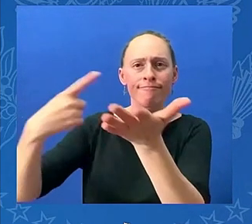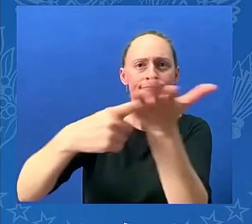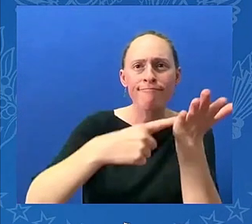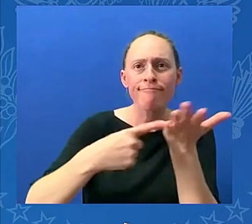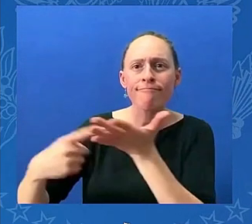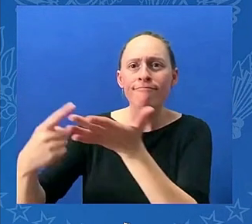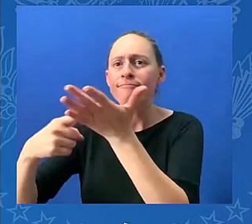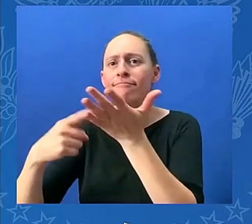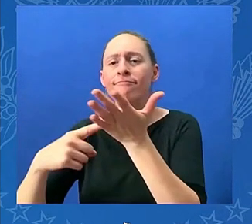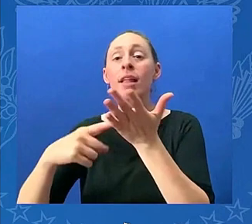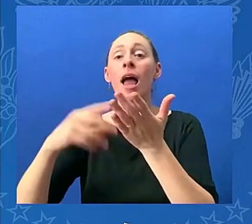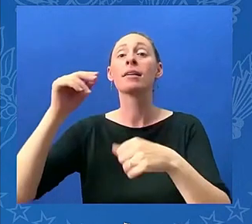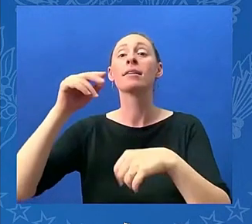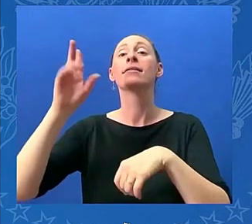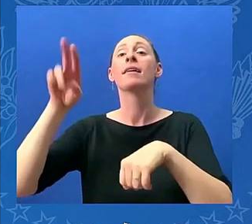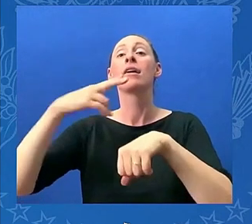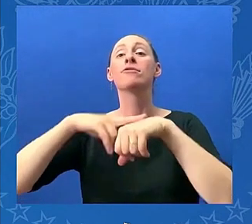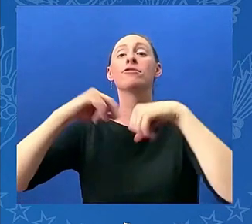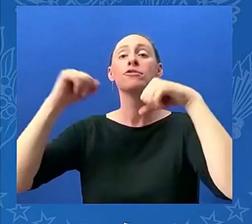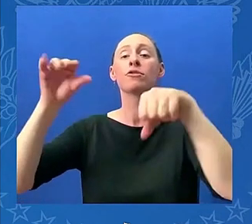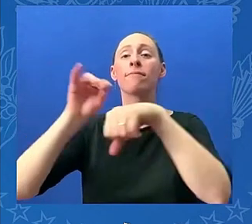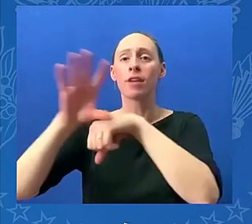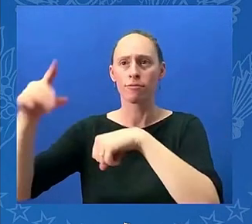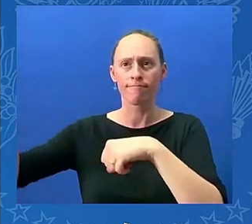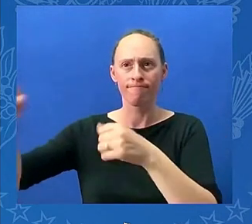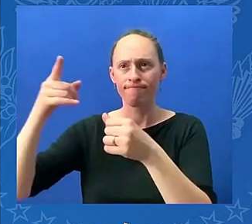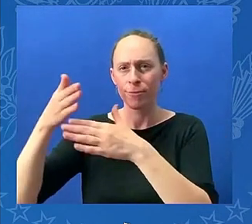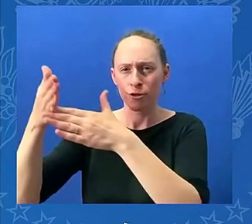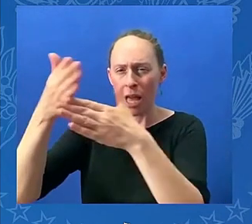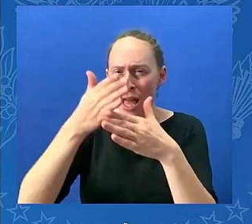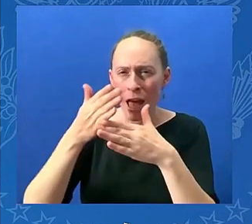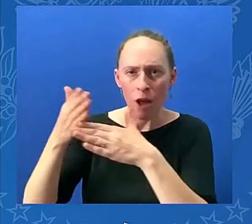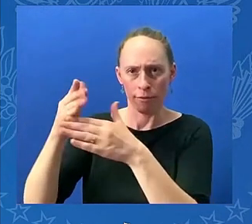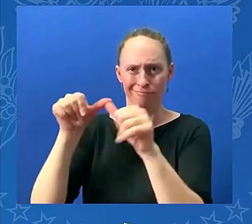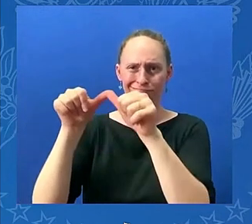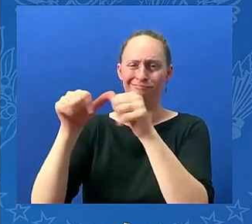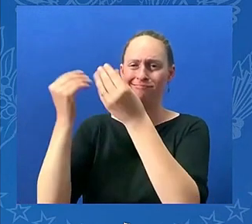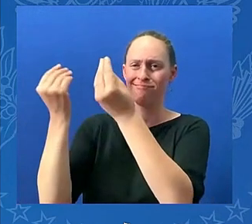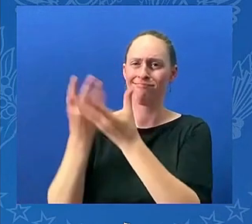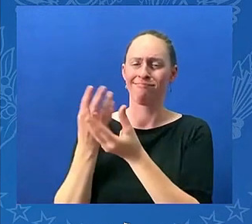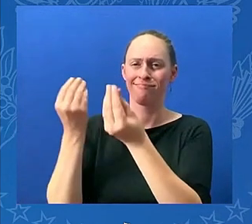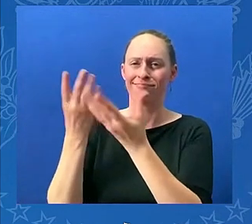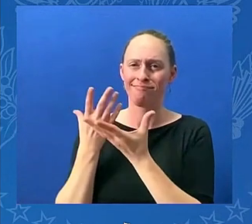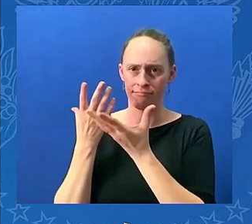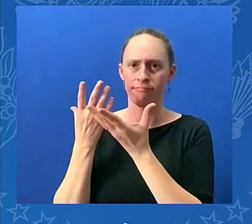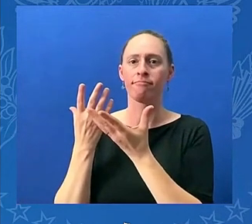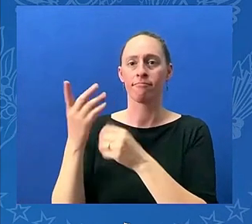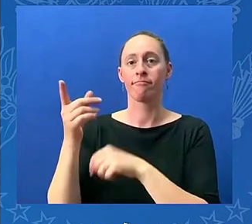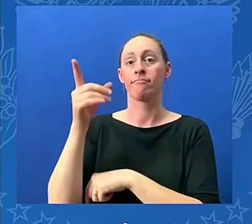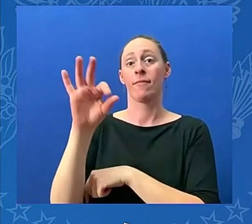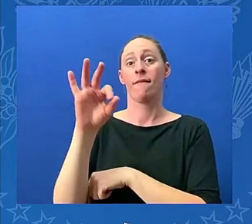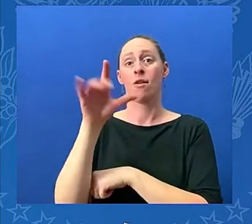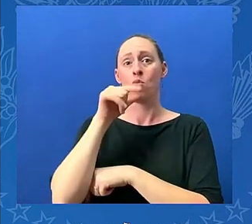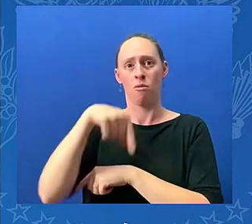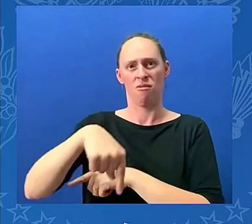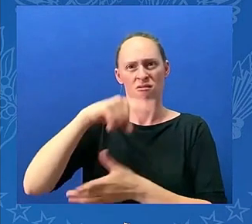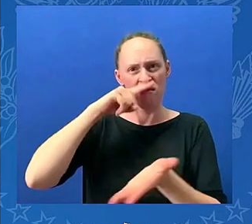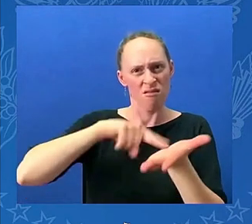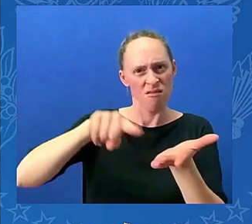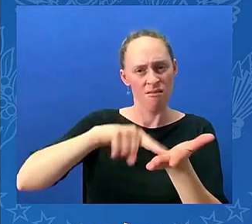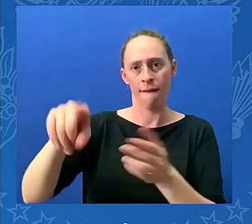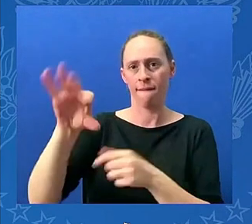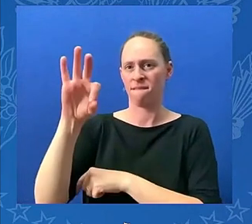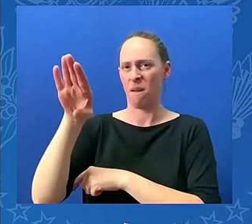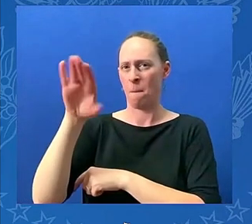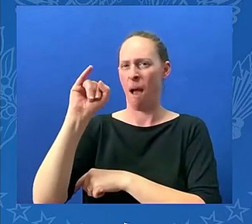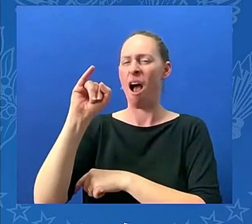to continue to be briefed. The FBI is leading this investigation which is still in its early stages. We don't yet have any information about the motive of